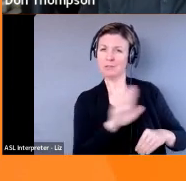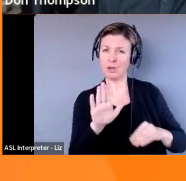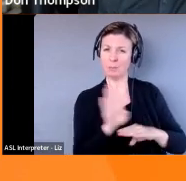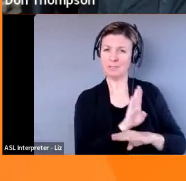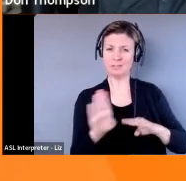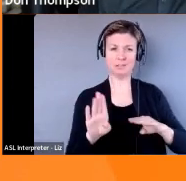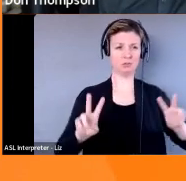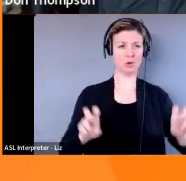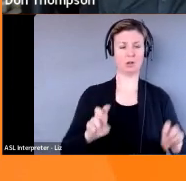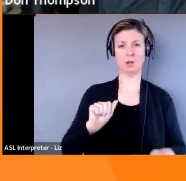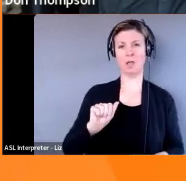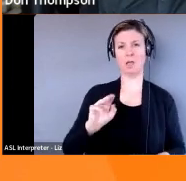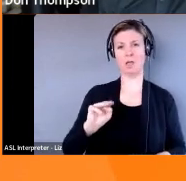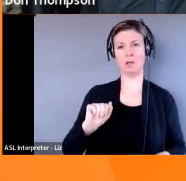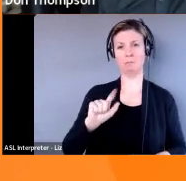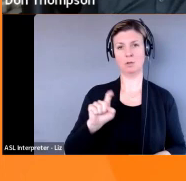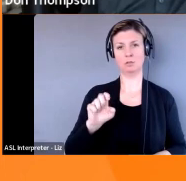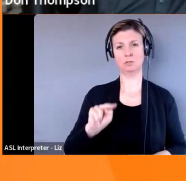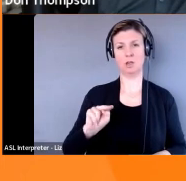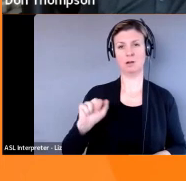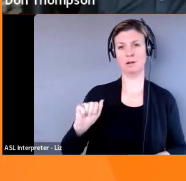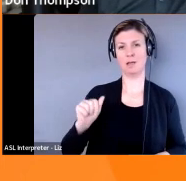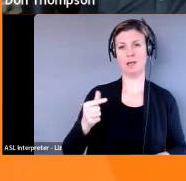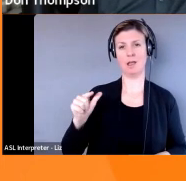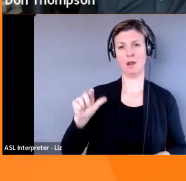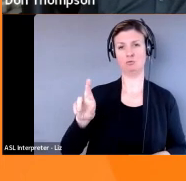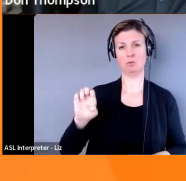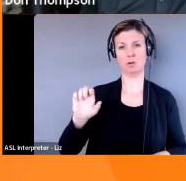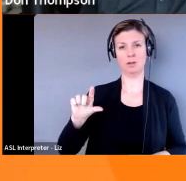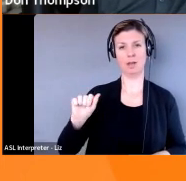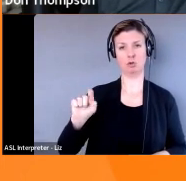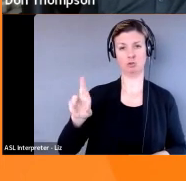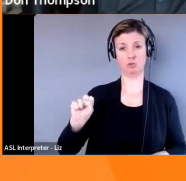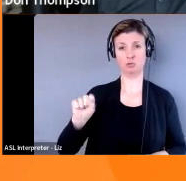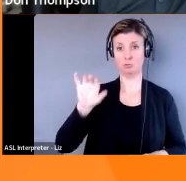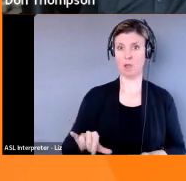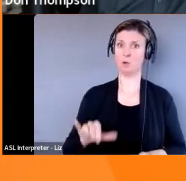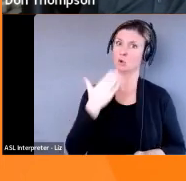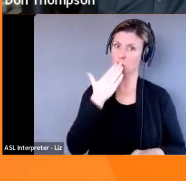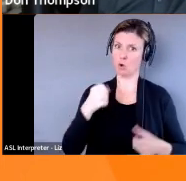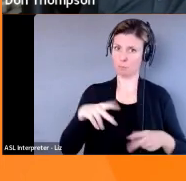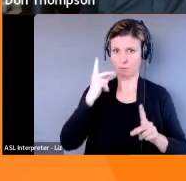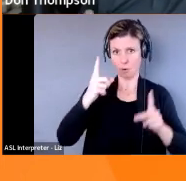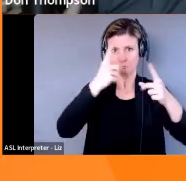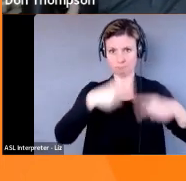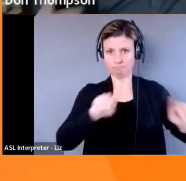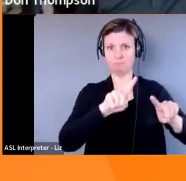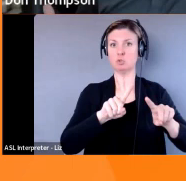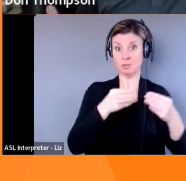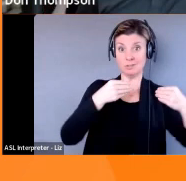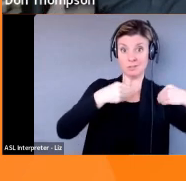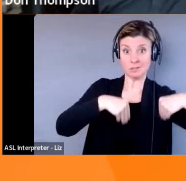And it's been a very large, through the pandemic, opportunity for customers who are selling on Amazon to actually sell